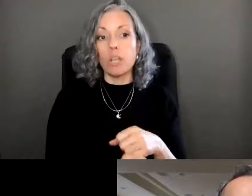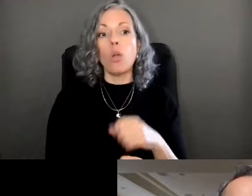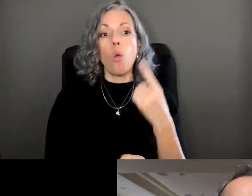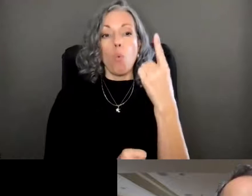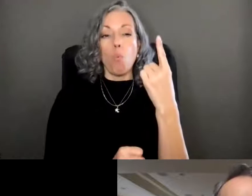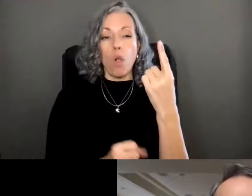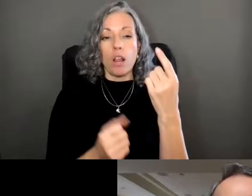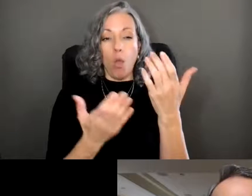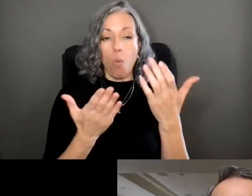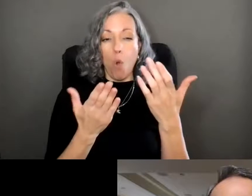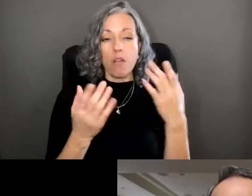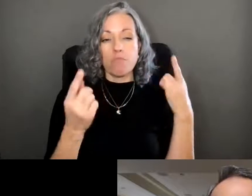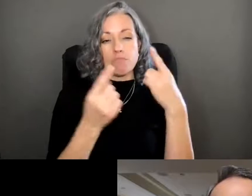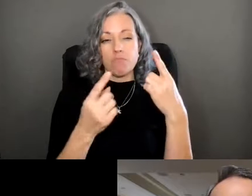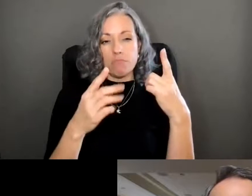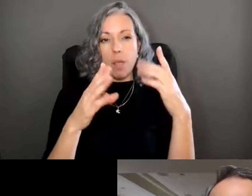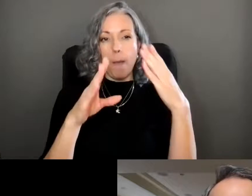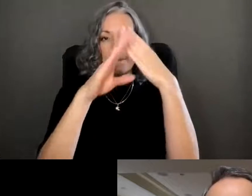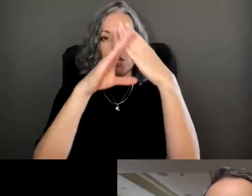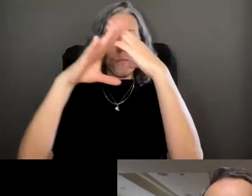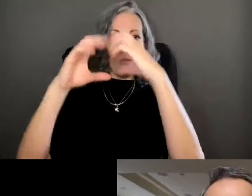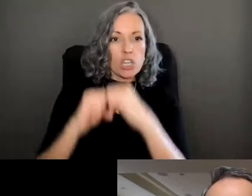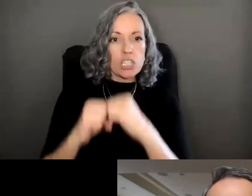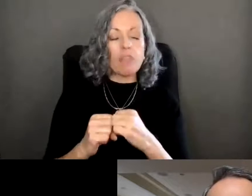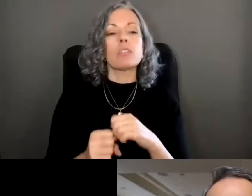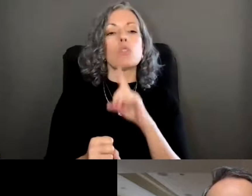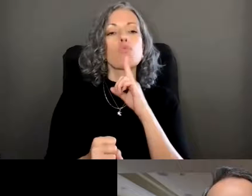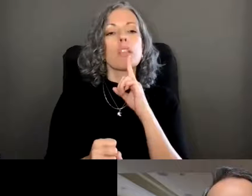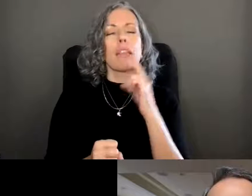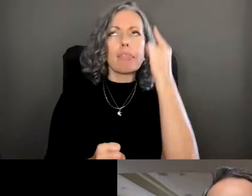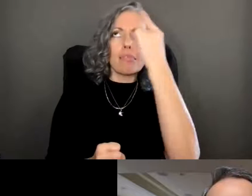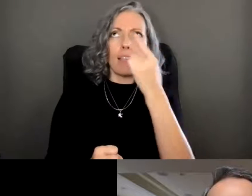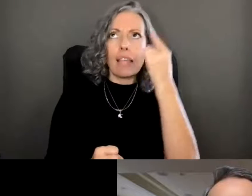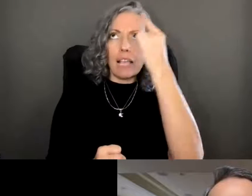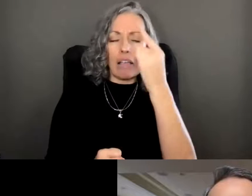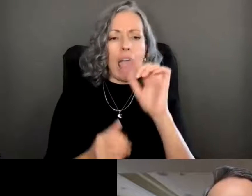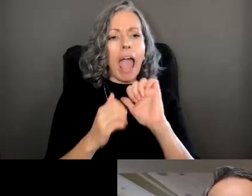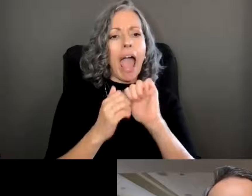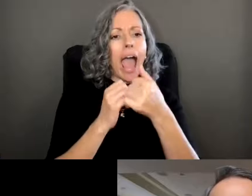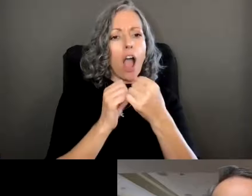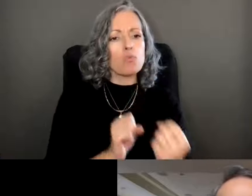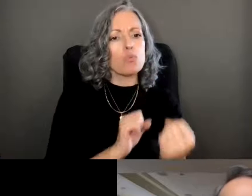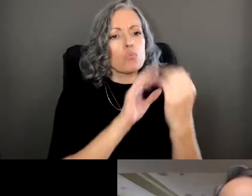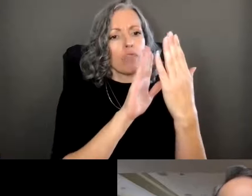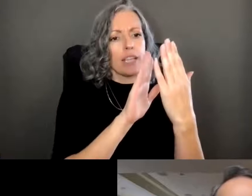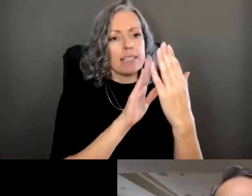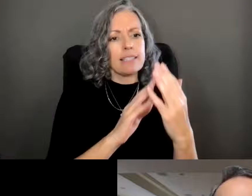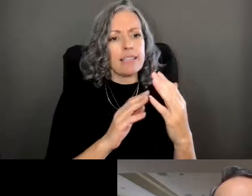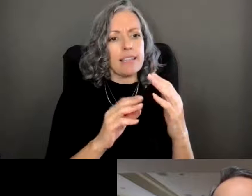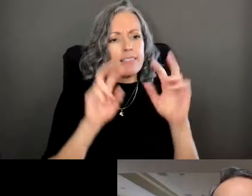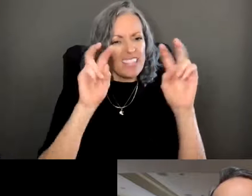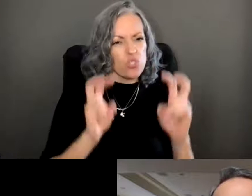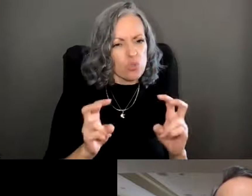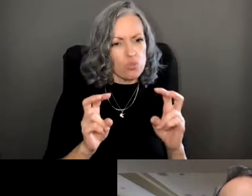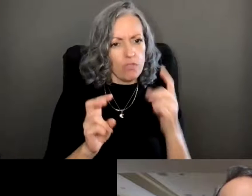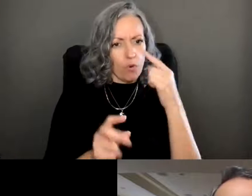is in breaking the barrier, we need to take into consideration seriously how to address the issues, for people who